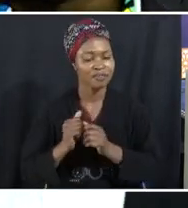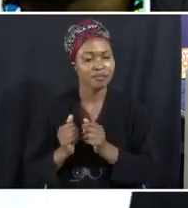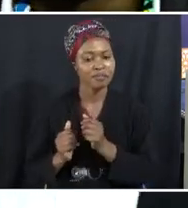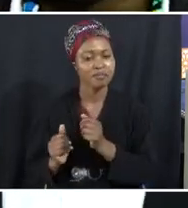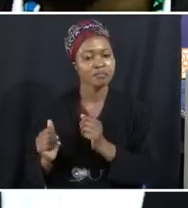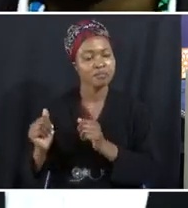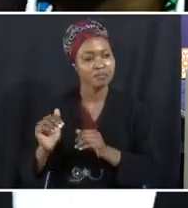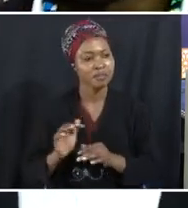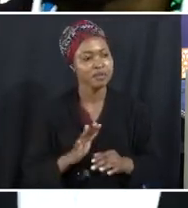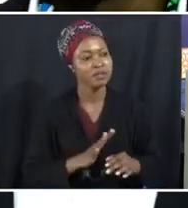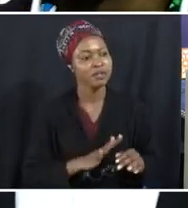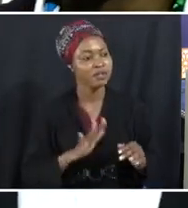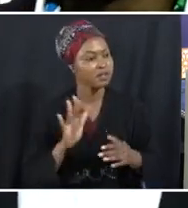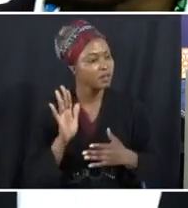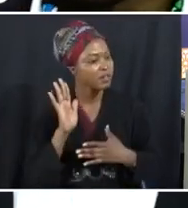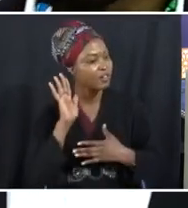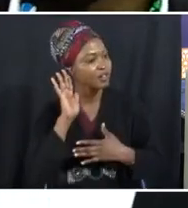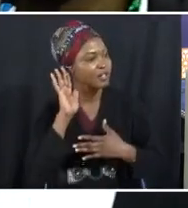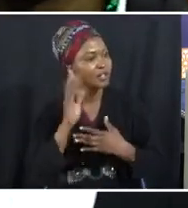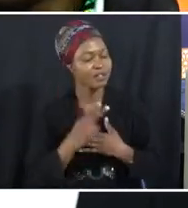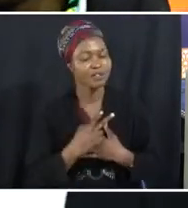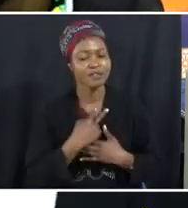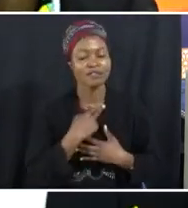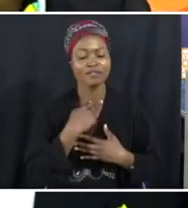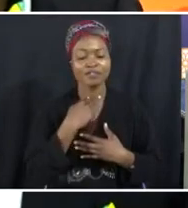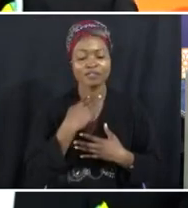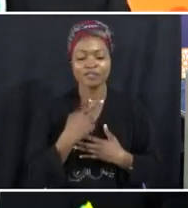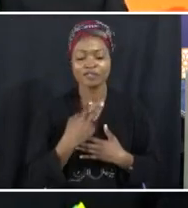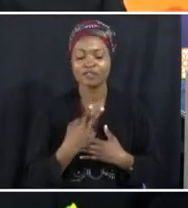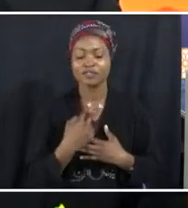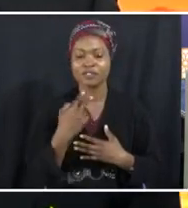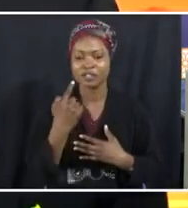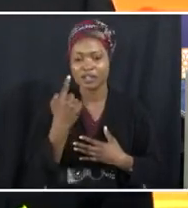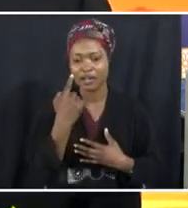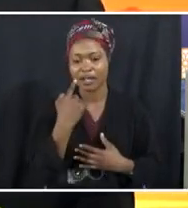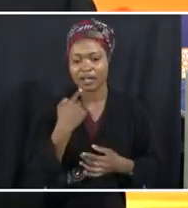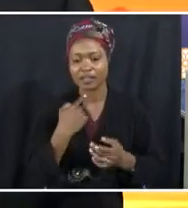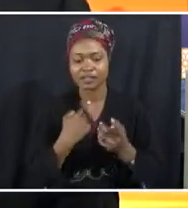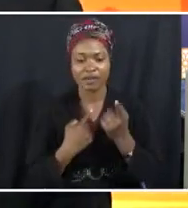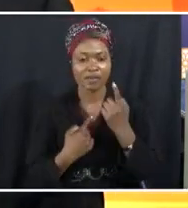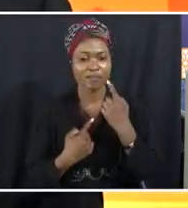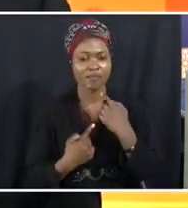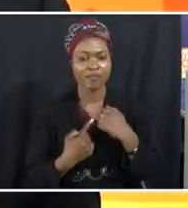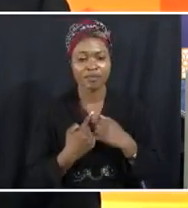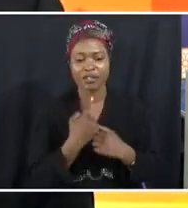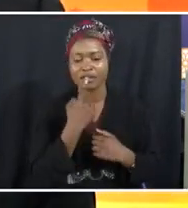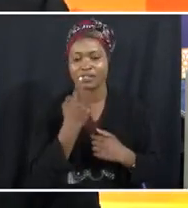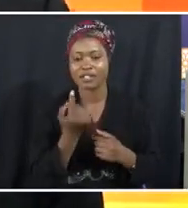save